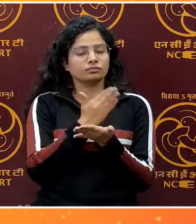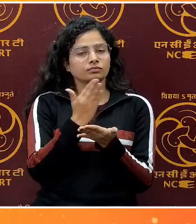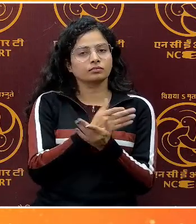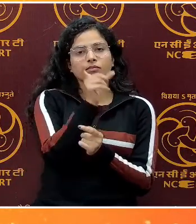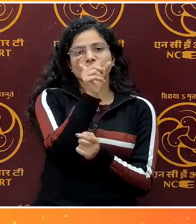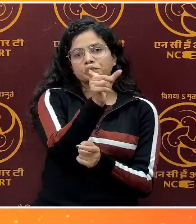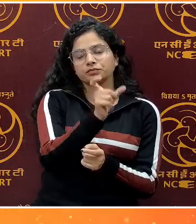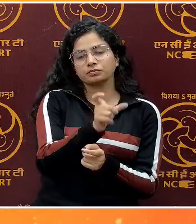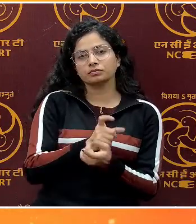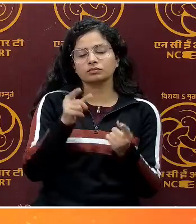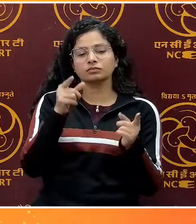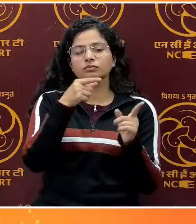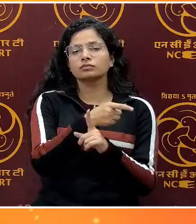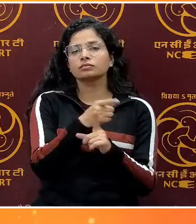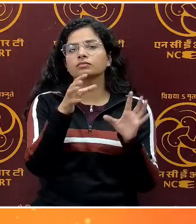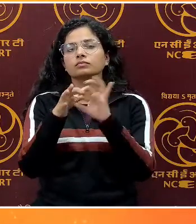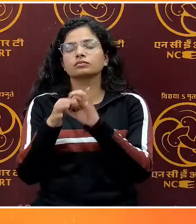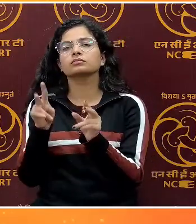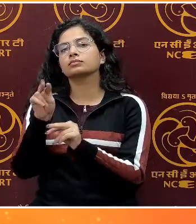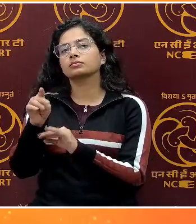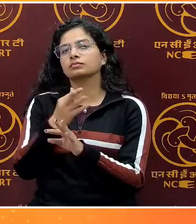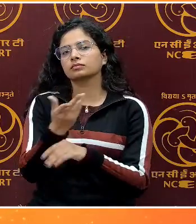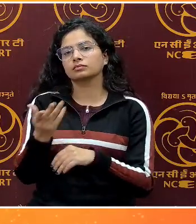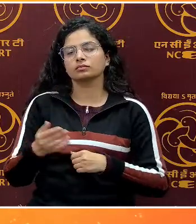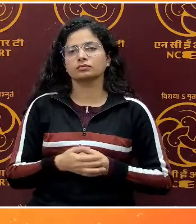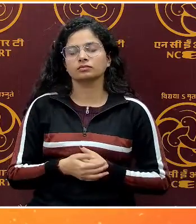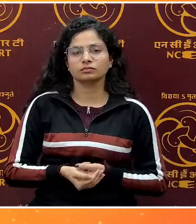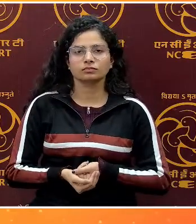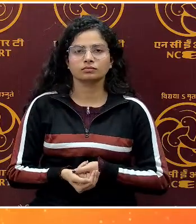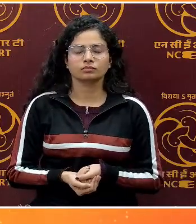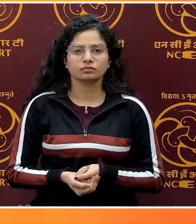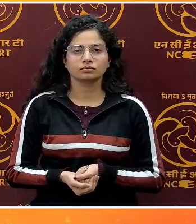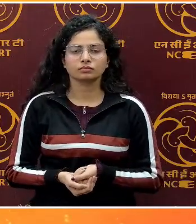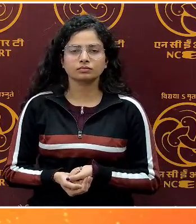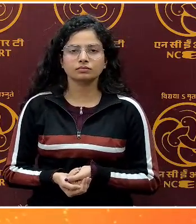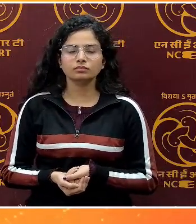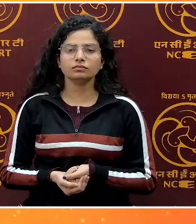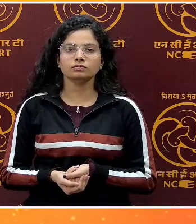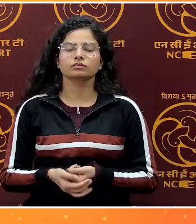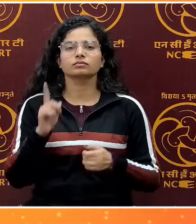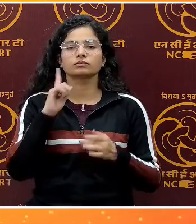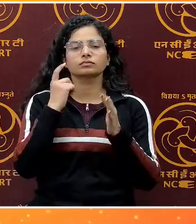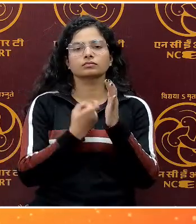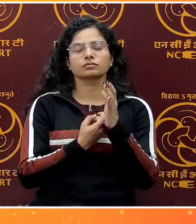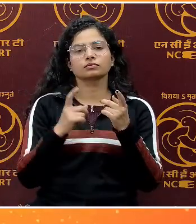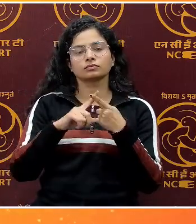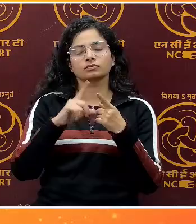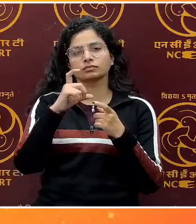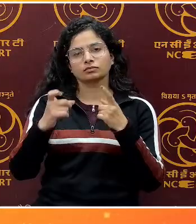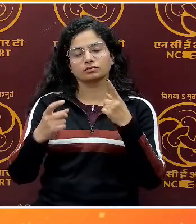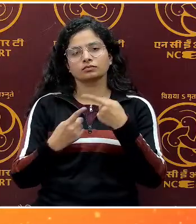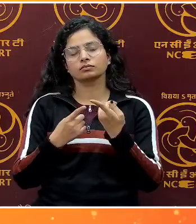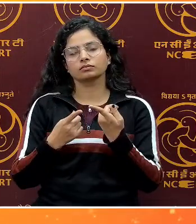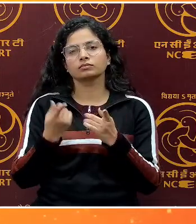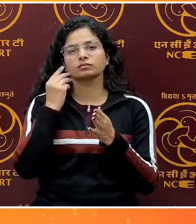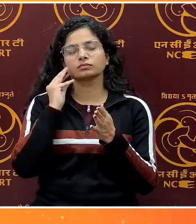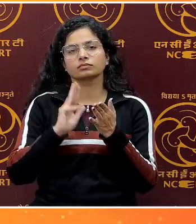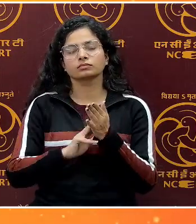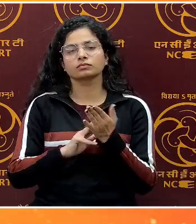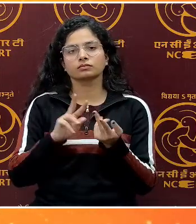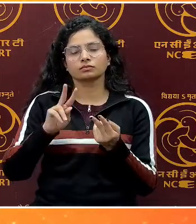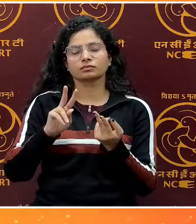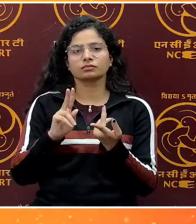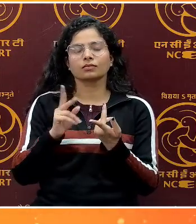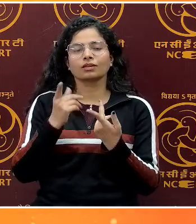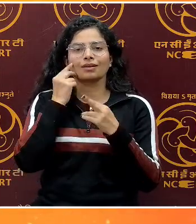mean, right? If the image is like this, okay, erect image, and if it is getting upside down, inverted